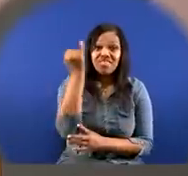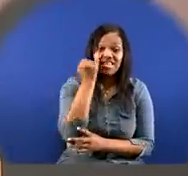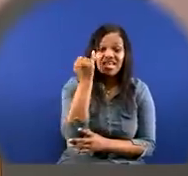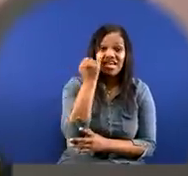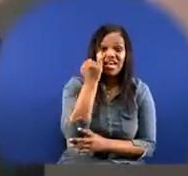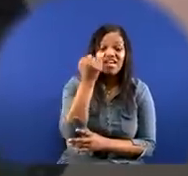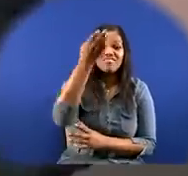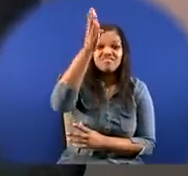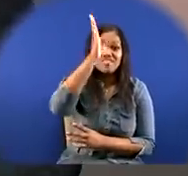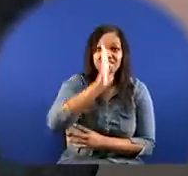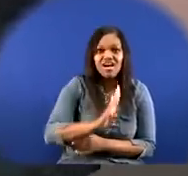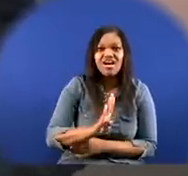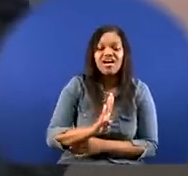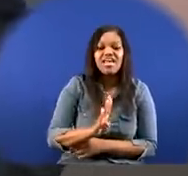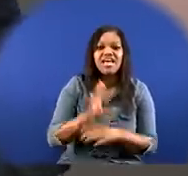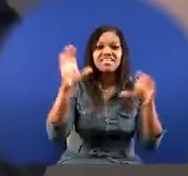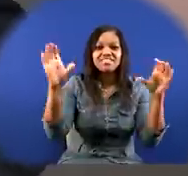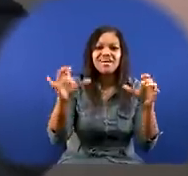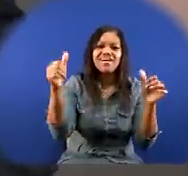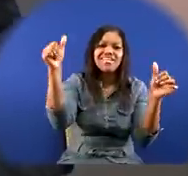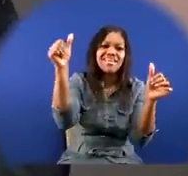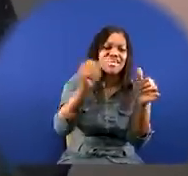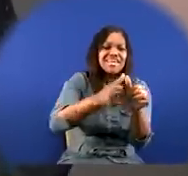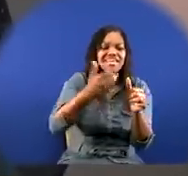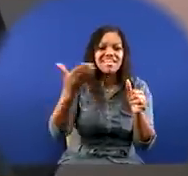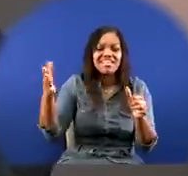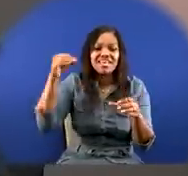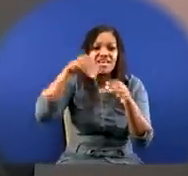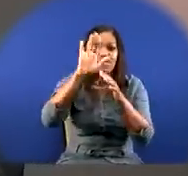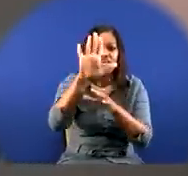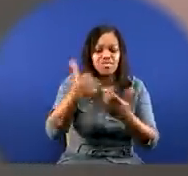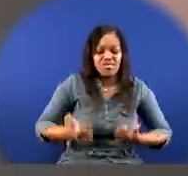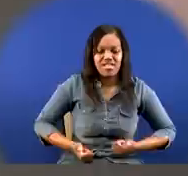God has done something in your life,